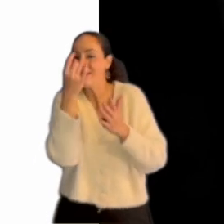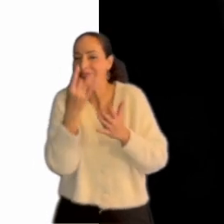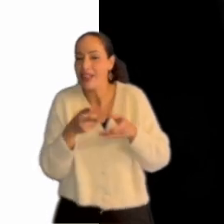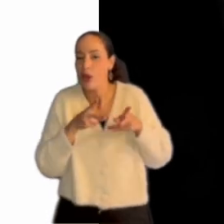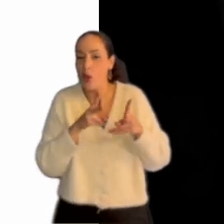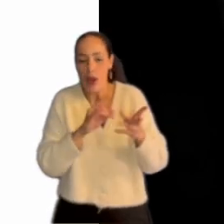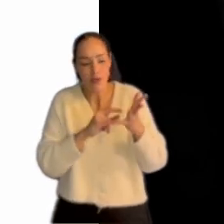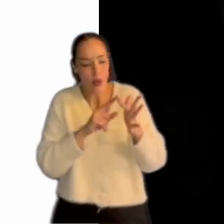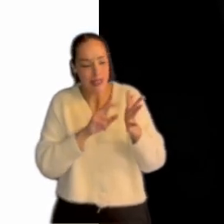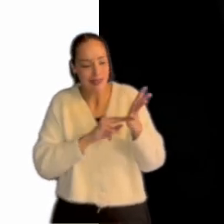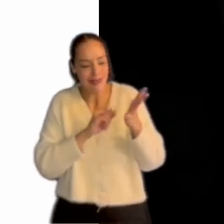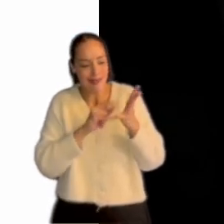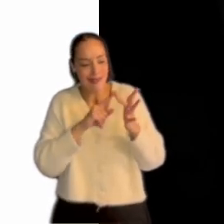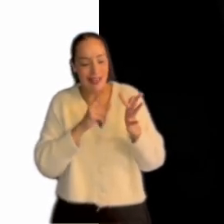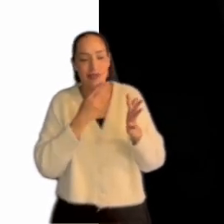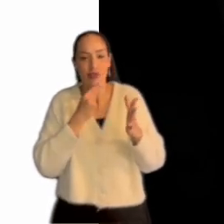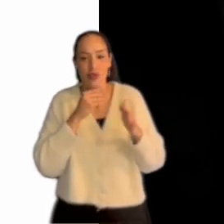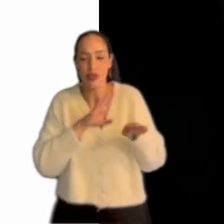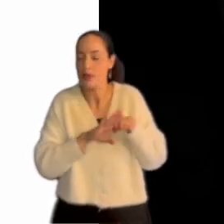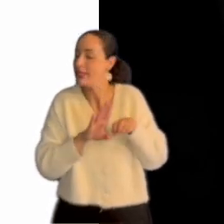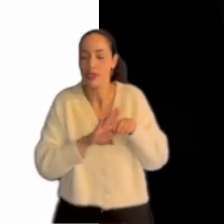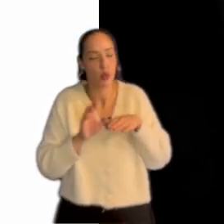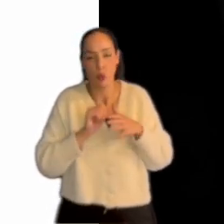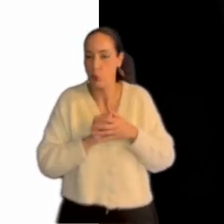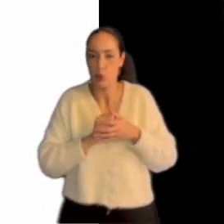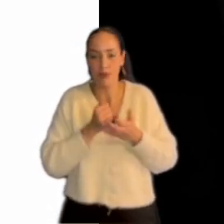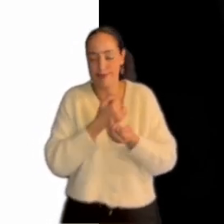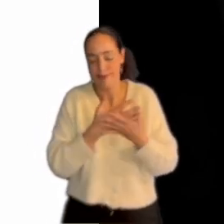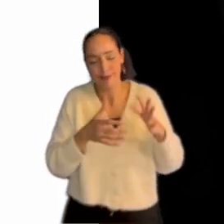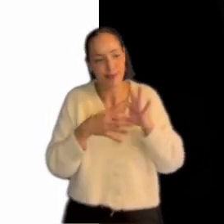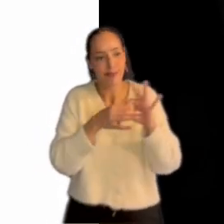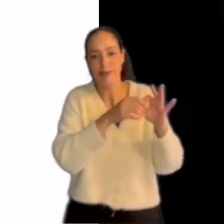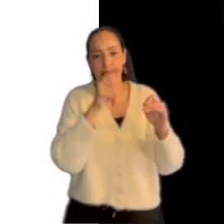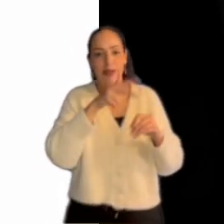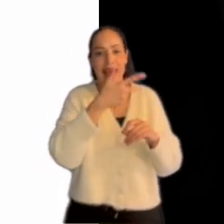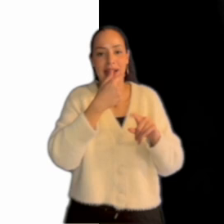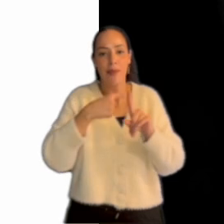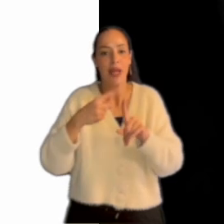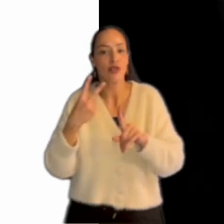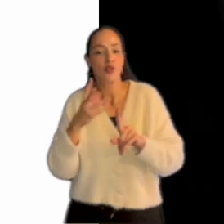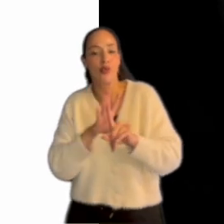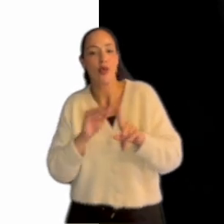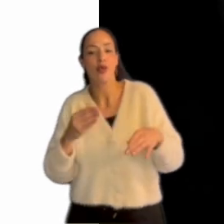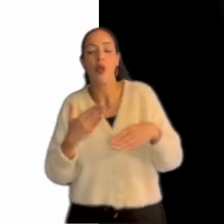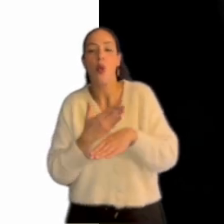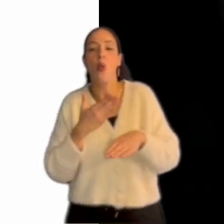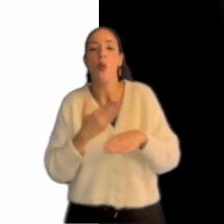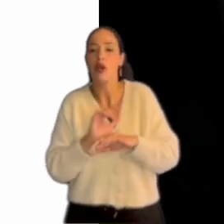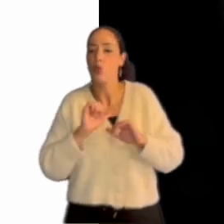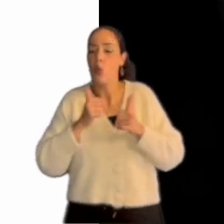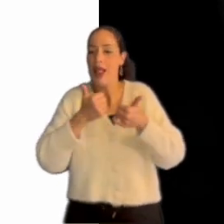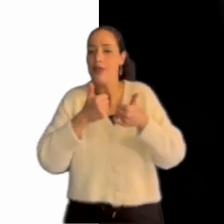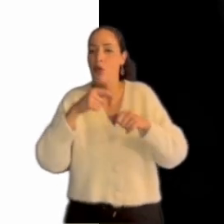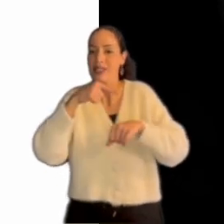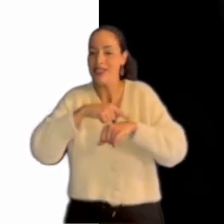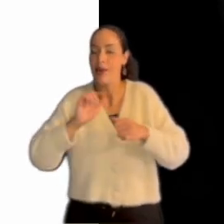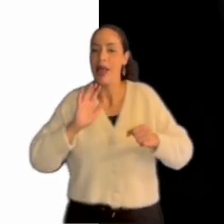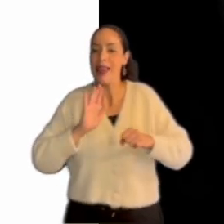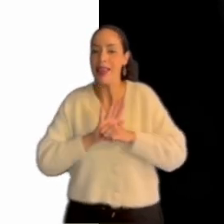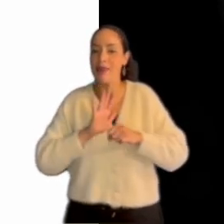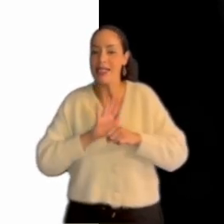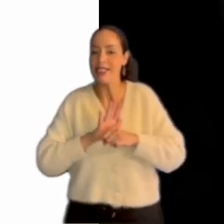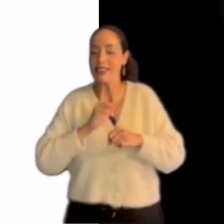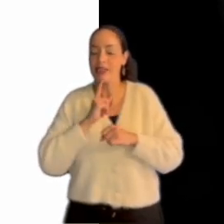support. Initially, up to 8 sessions are provided with the option of 2 further sessions to review and strengthen the engagement with other support